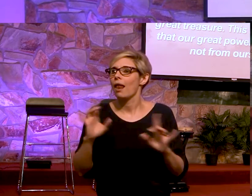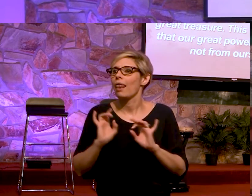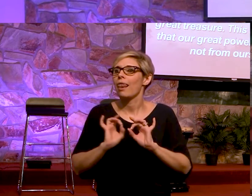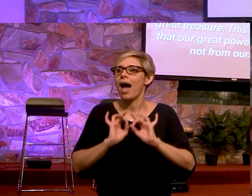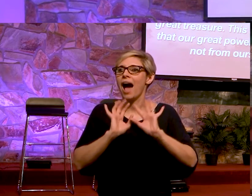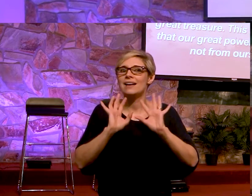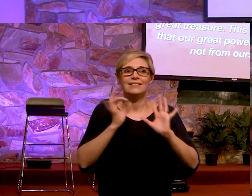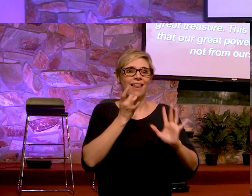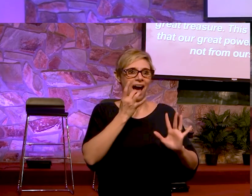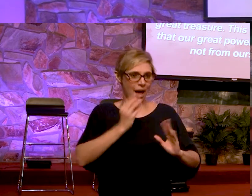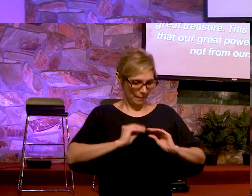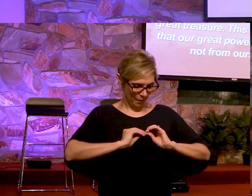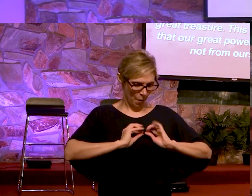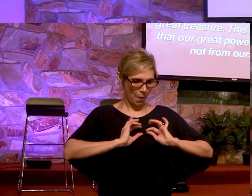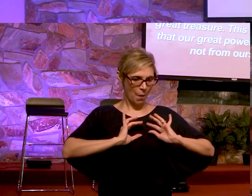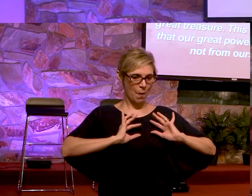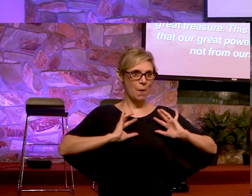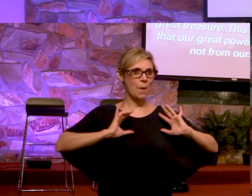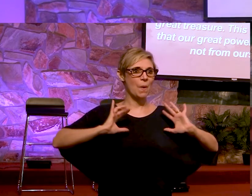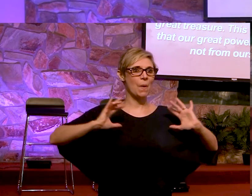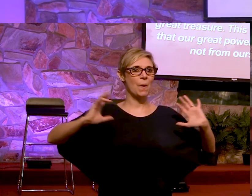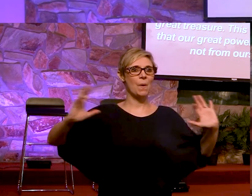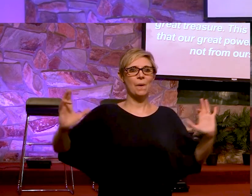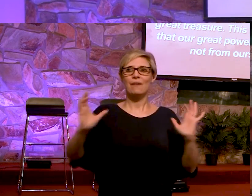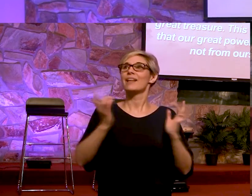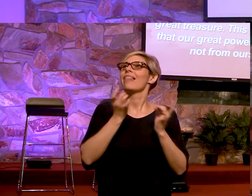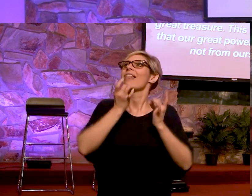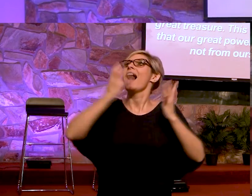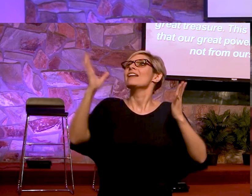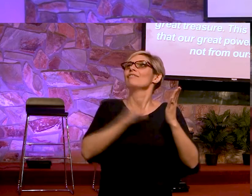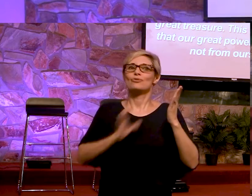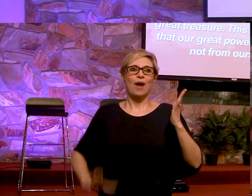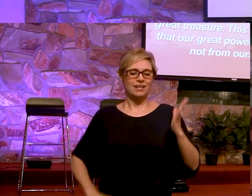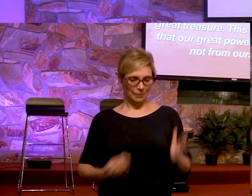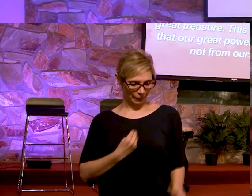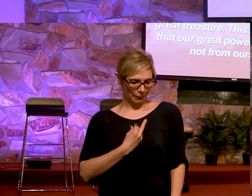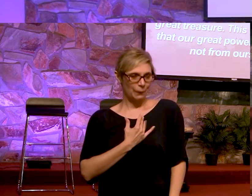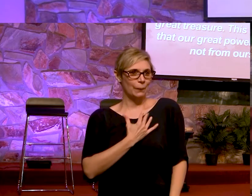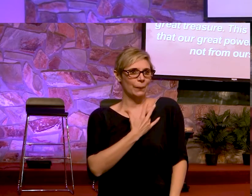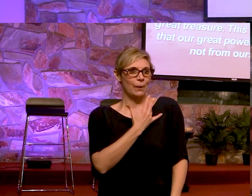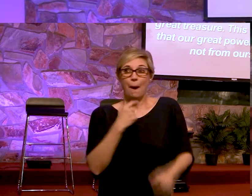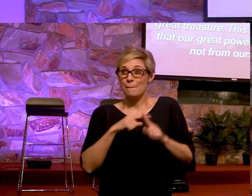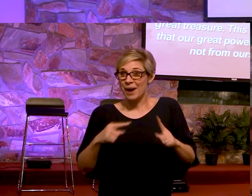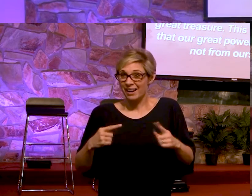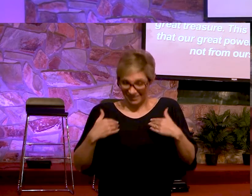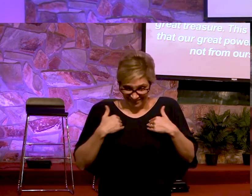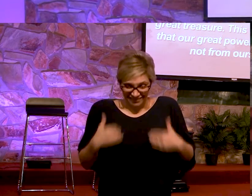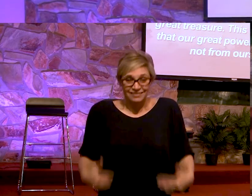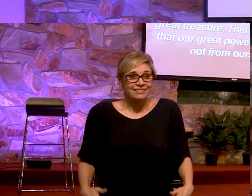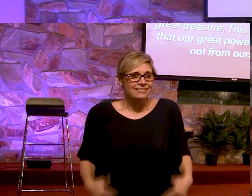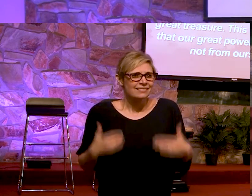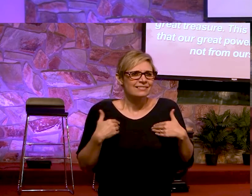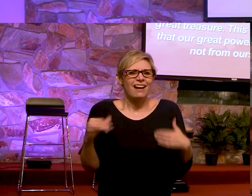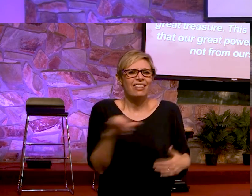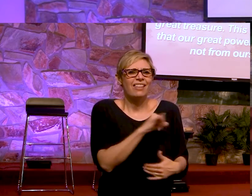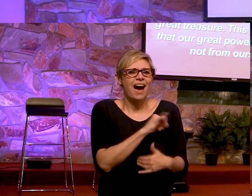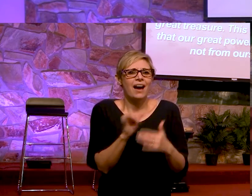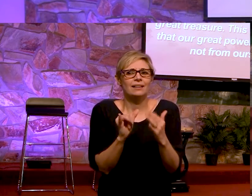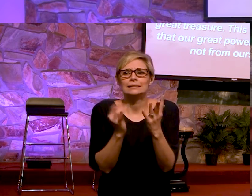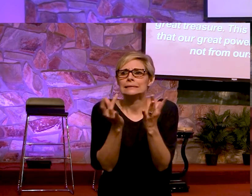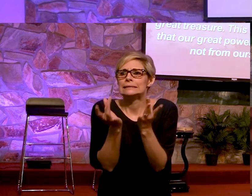shining in our hearts, the light of Christ. But we ourselves are like fragile clay